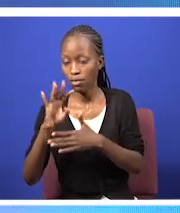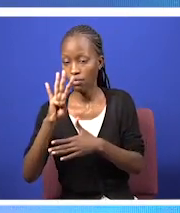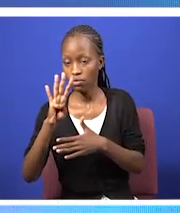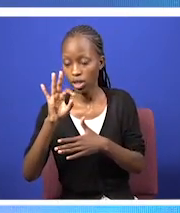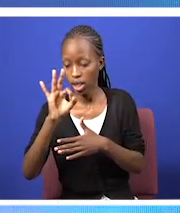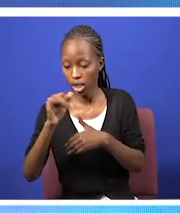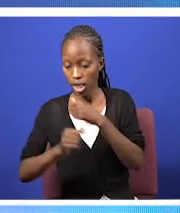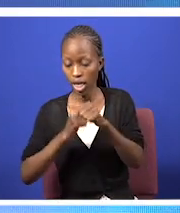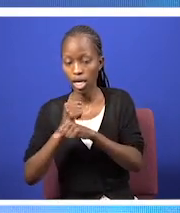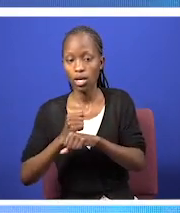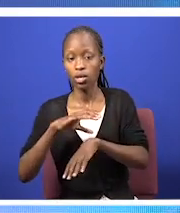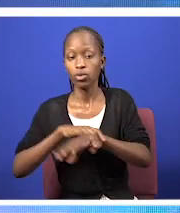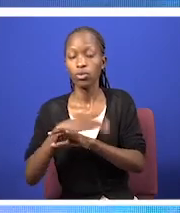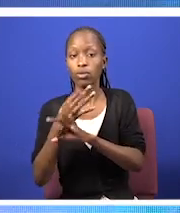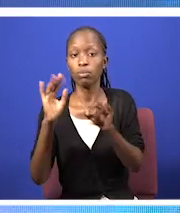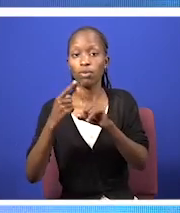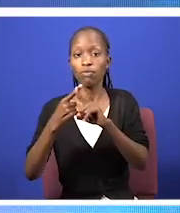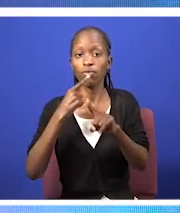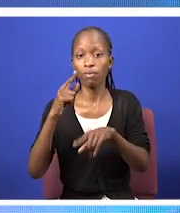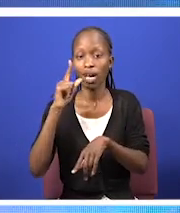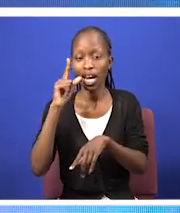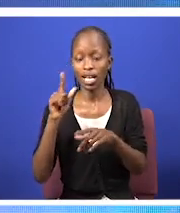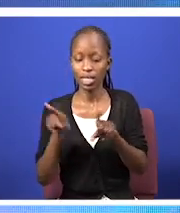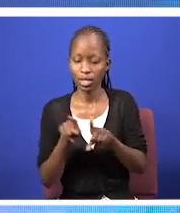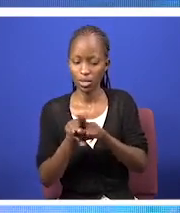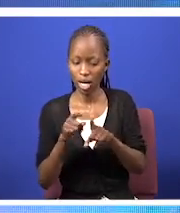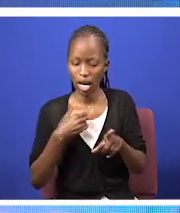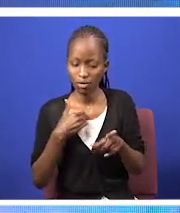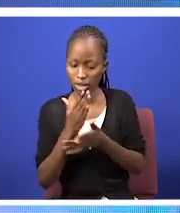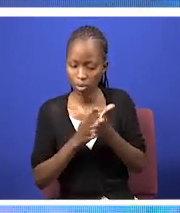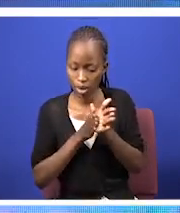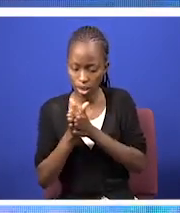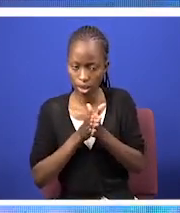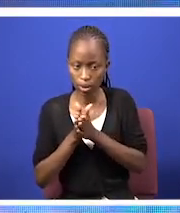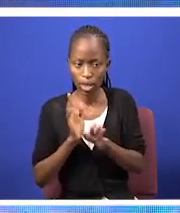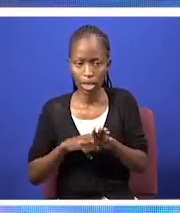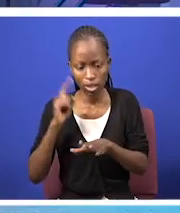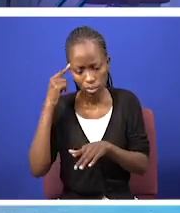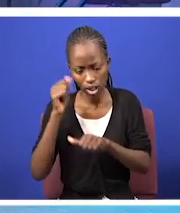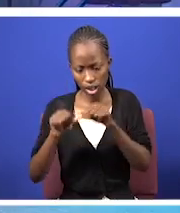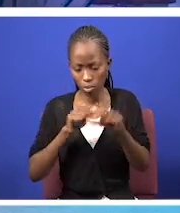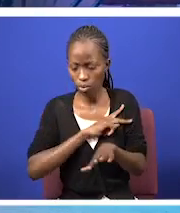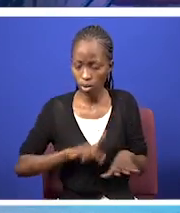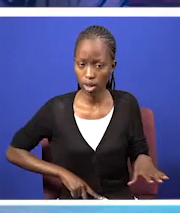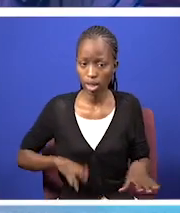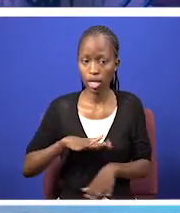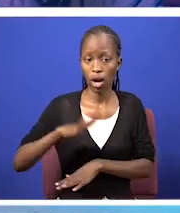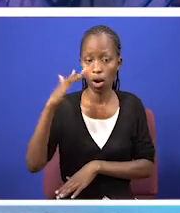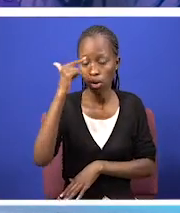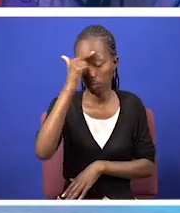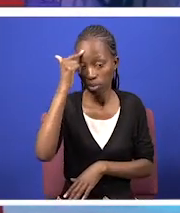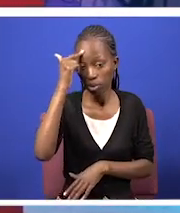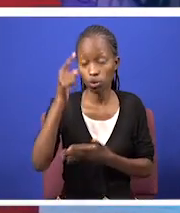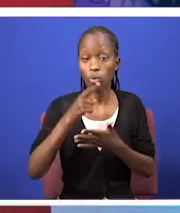get independence from Great Britain. But there's an interesting model here when you think about the kingdom,